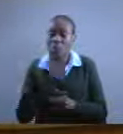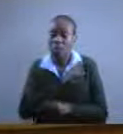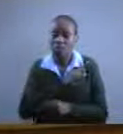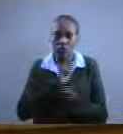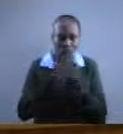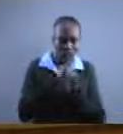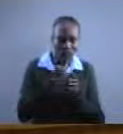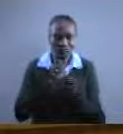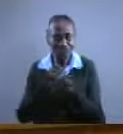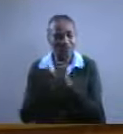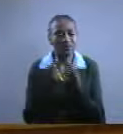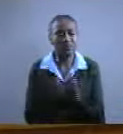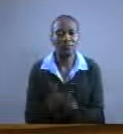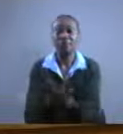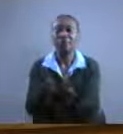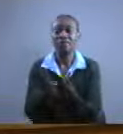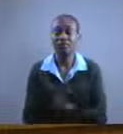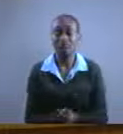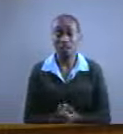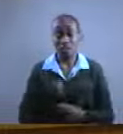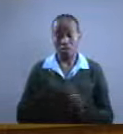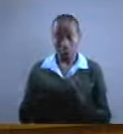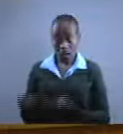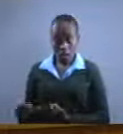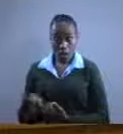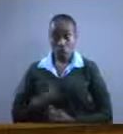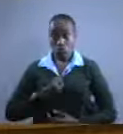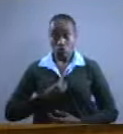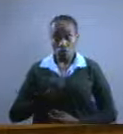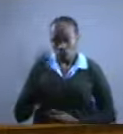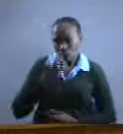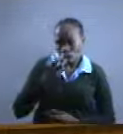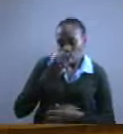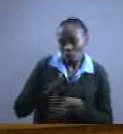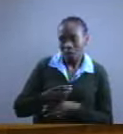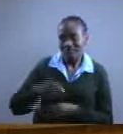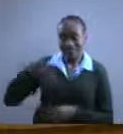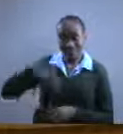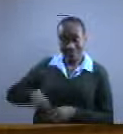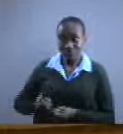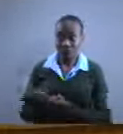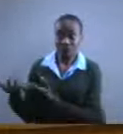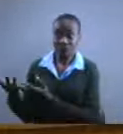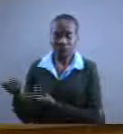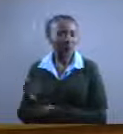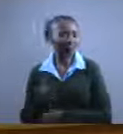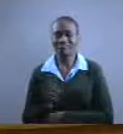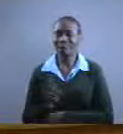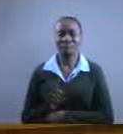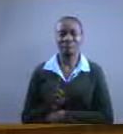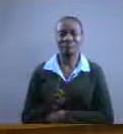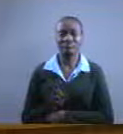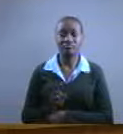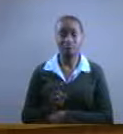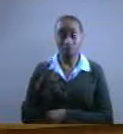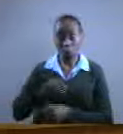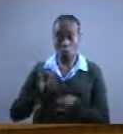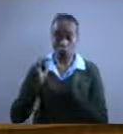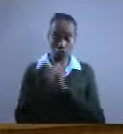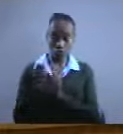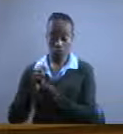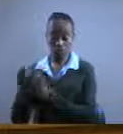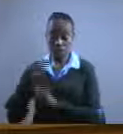incentive. Existing young workers will no longer be subsidized. If you're worried about substitution, those are the people you should be most worried